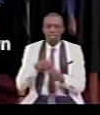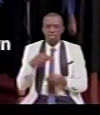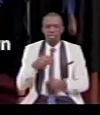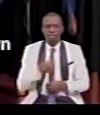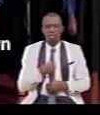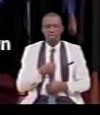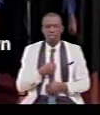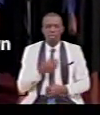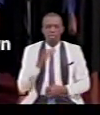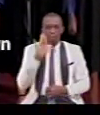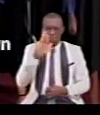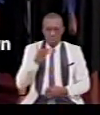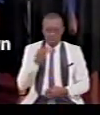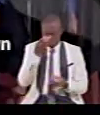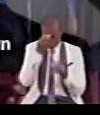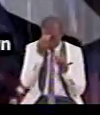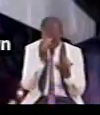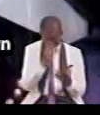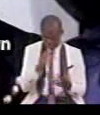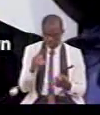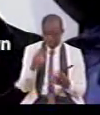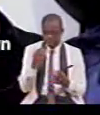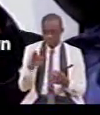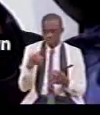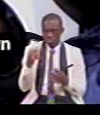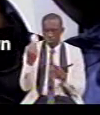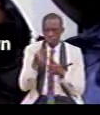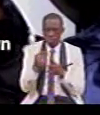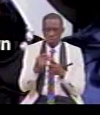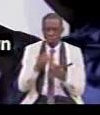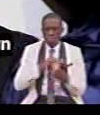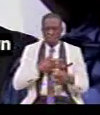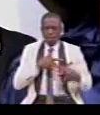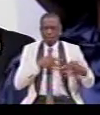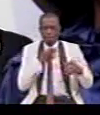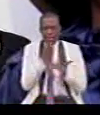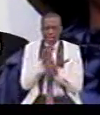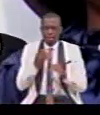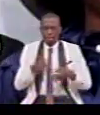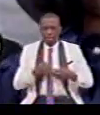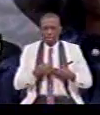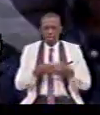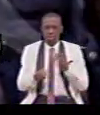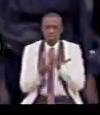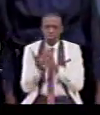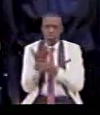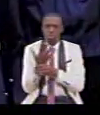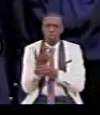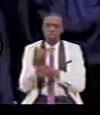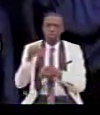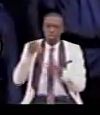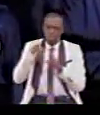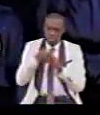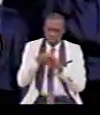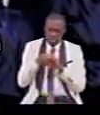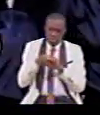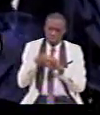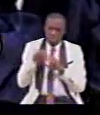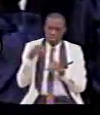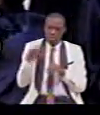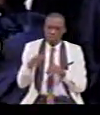By hearing of the word, my faith has grown. The seed of healing words is deep